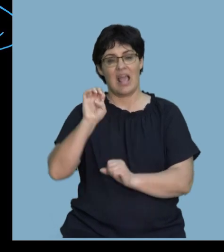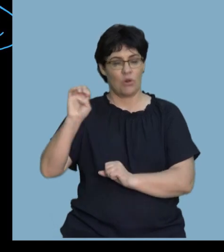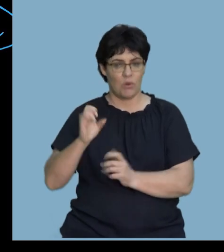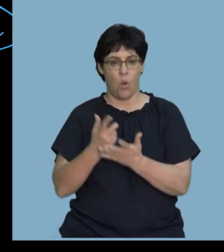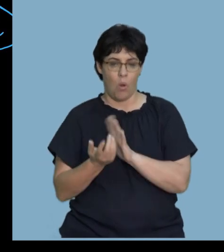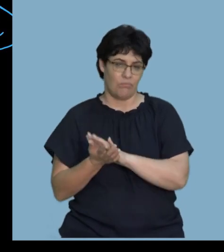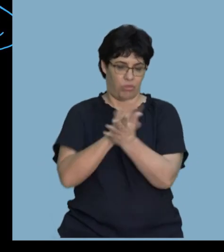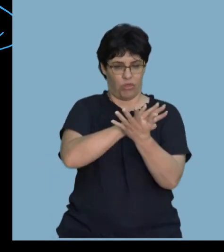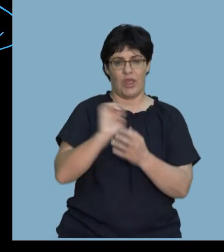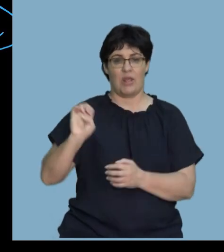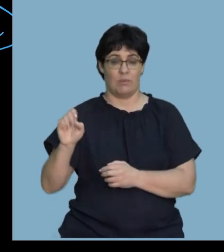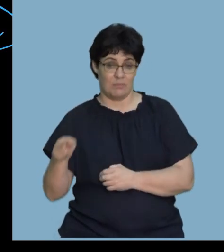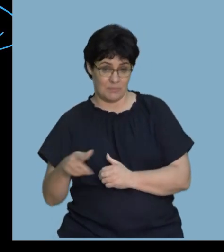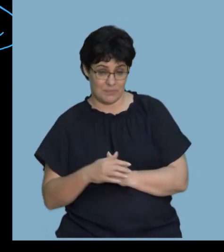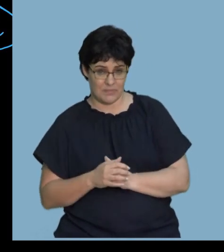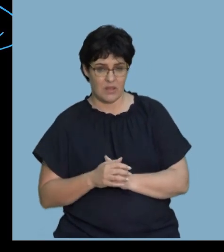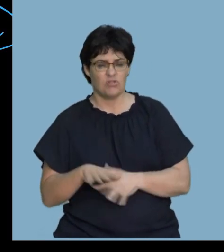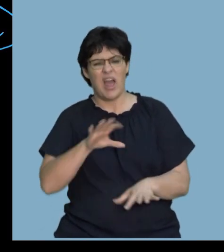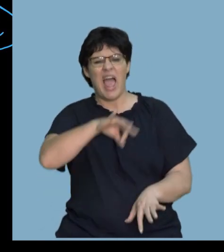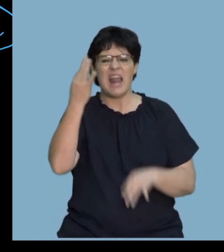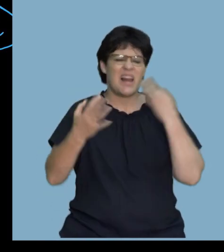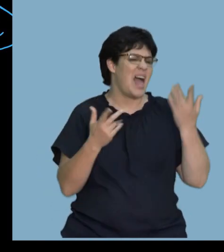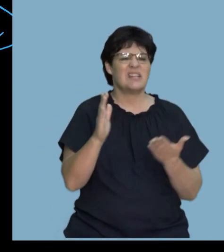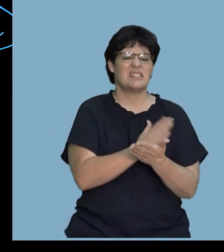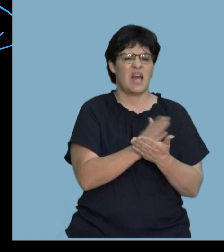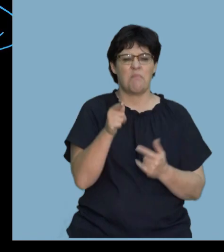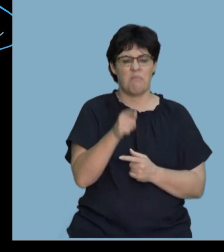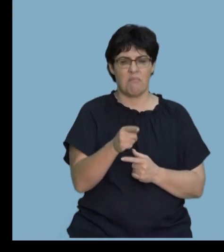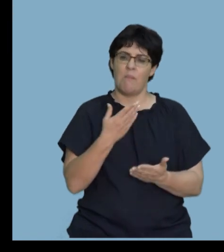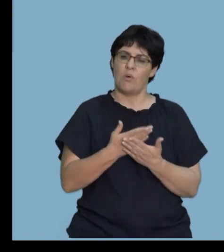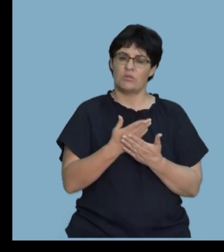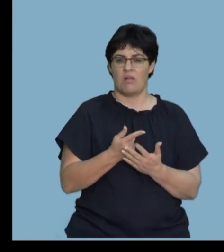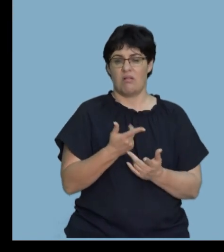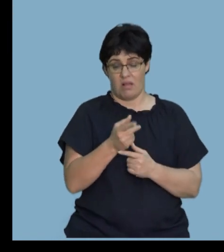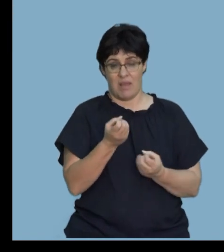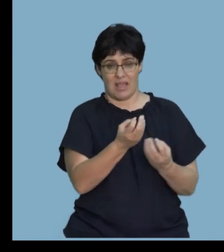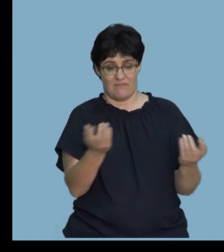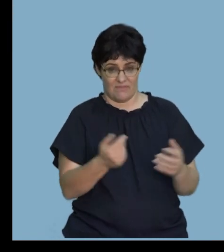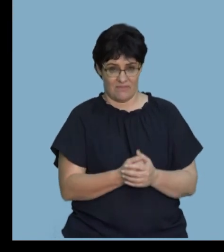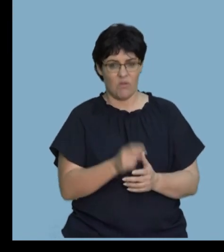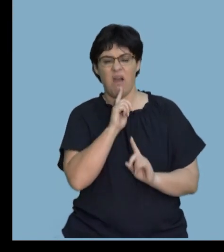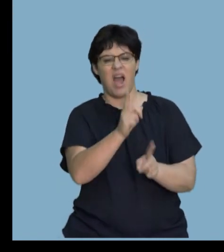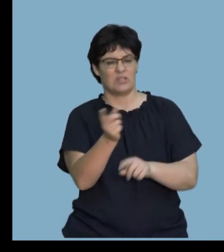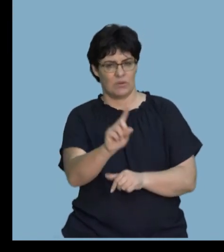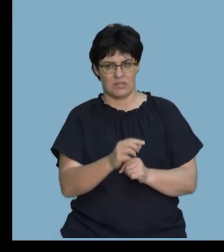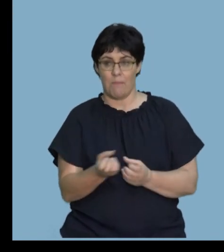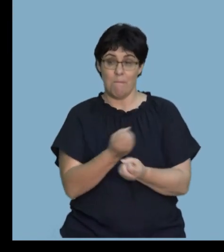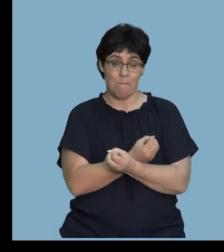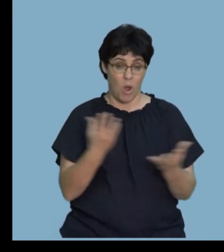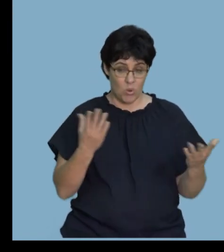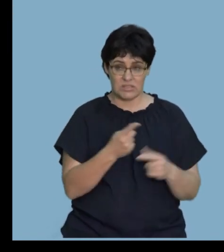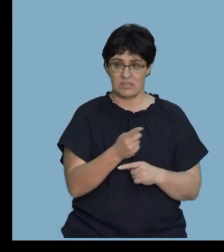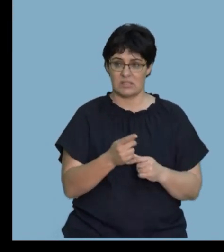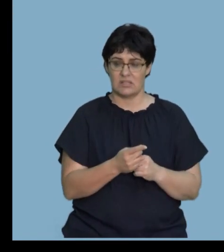equilibrium or disturbed equilibrium. Now, just to analyze some of the possible options that were given, okay, the